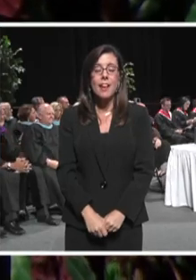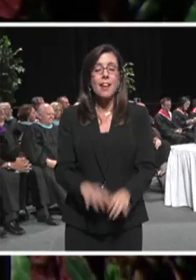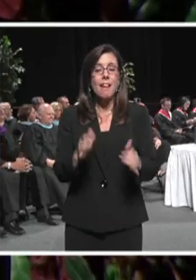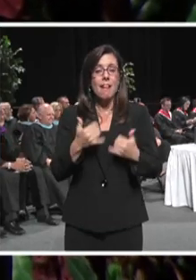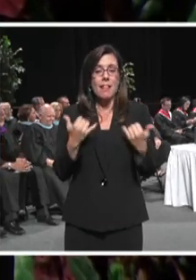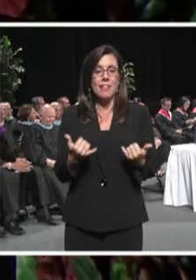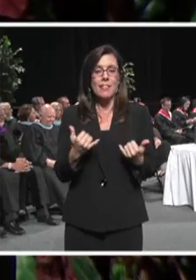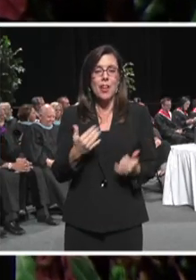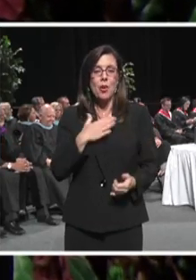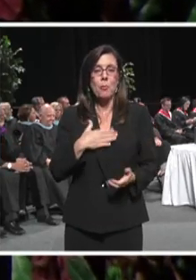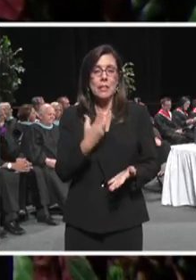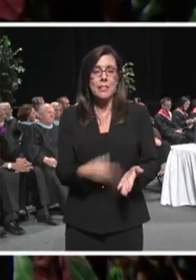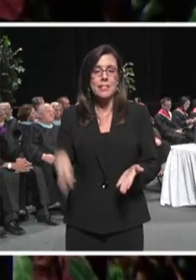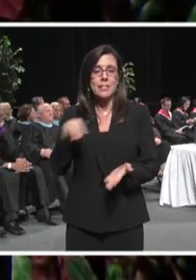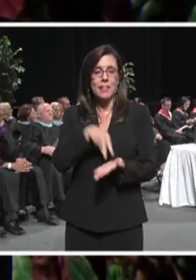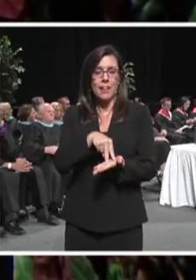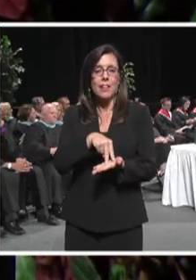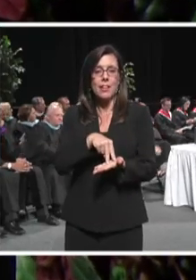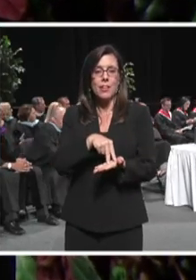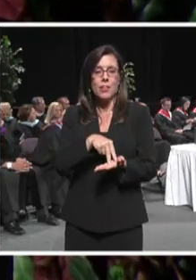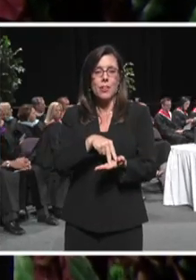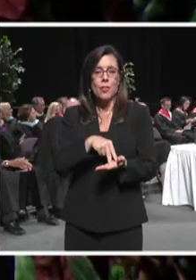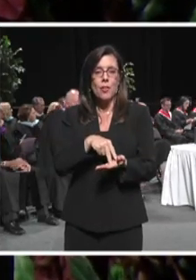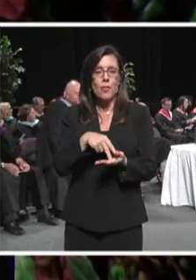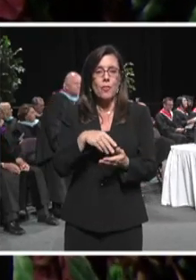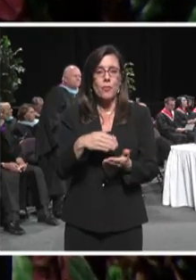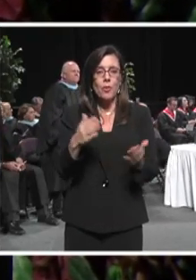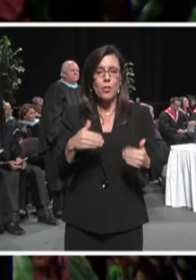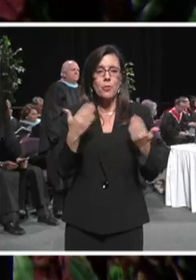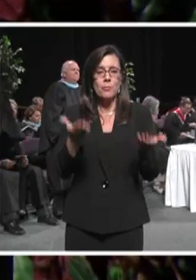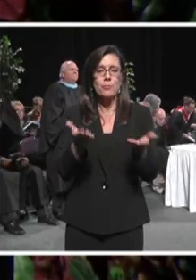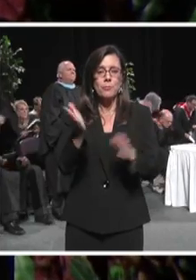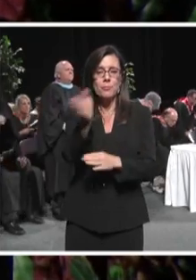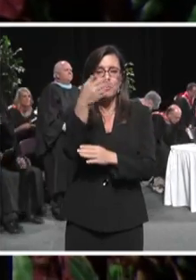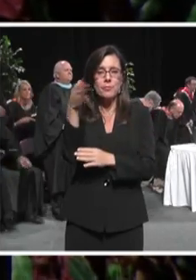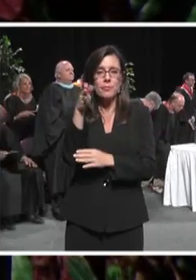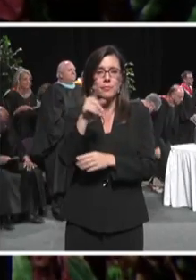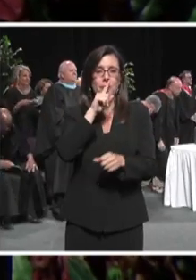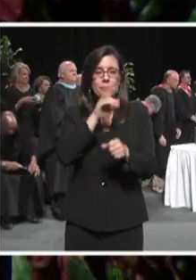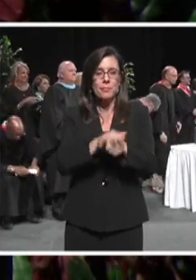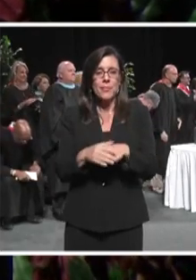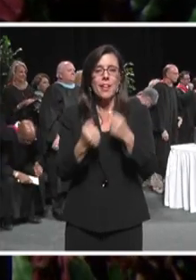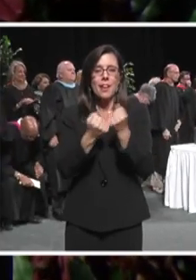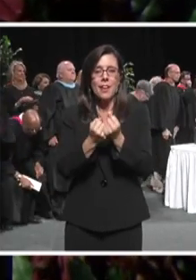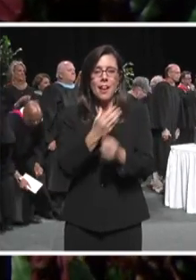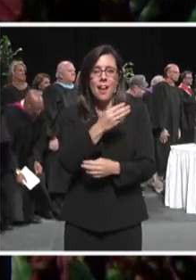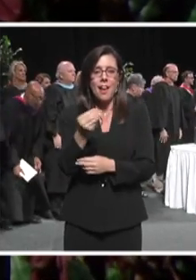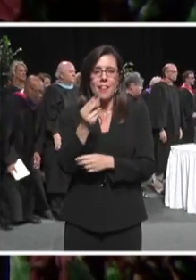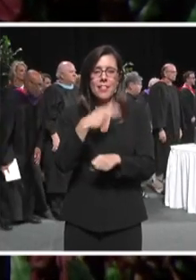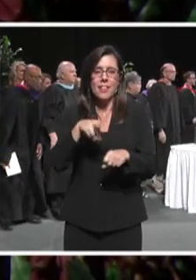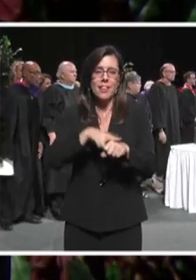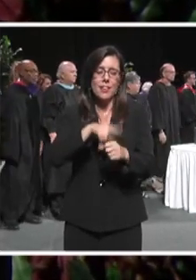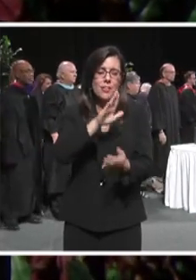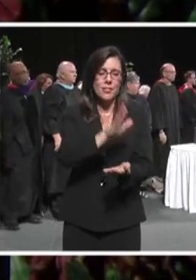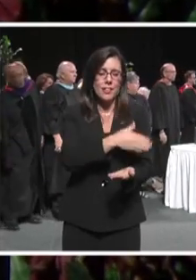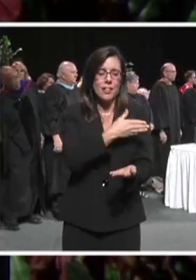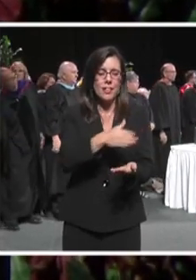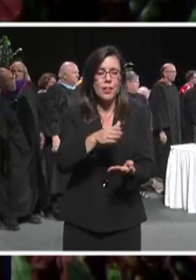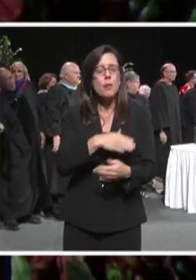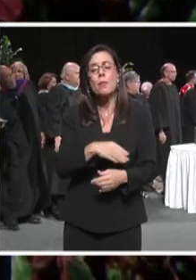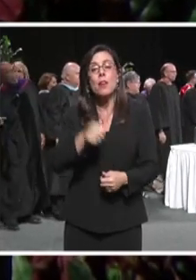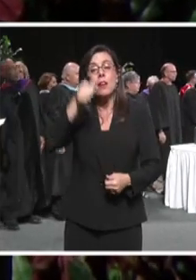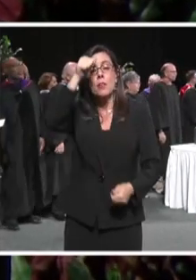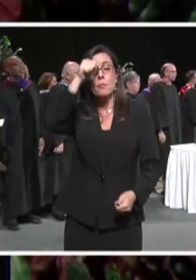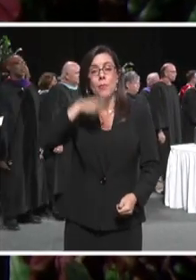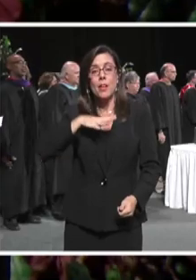Now, please stand for the presentation of the colors, the Pledge of Allegiance, and the National Anthem.